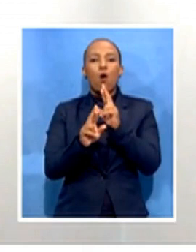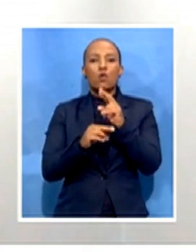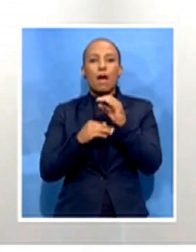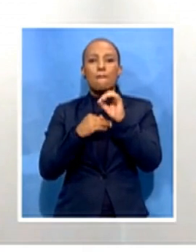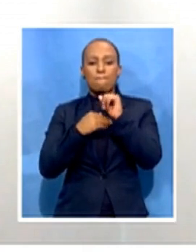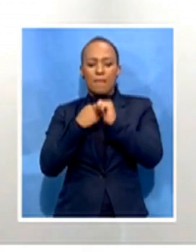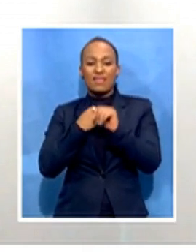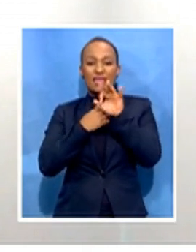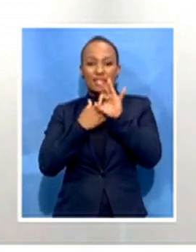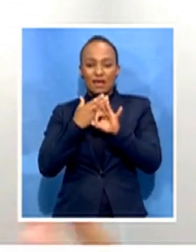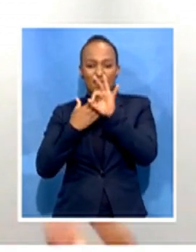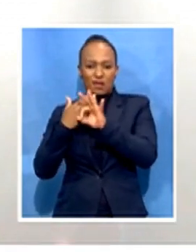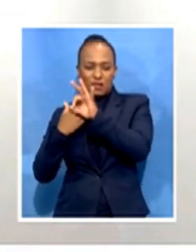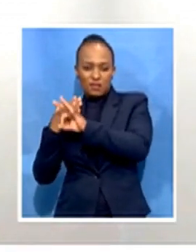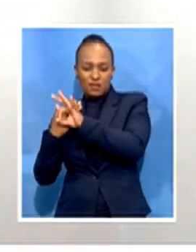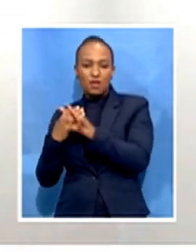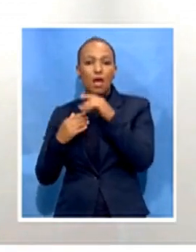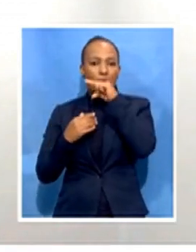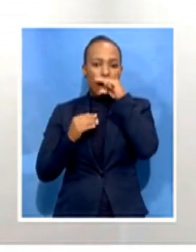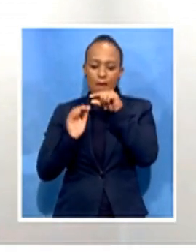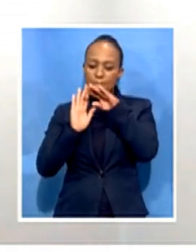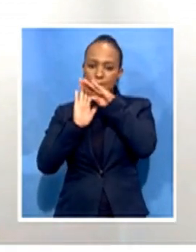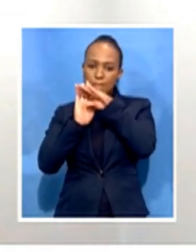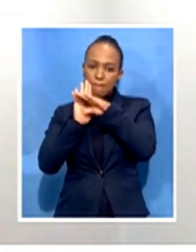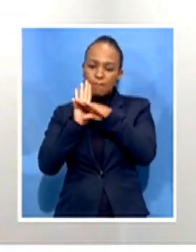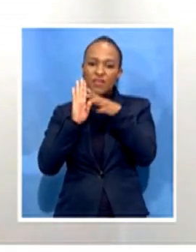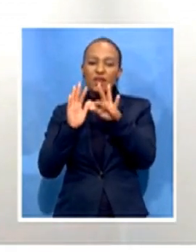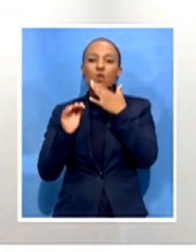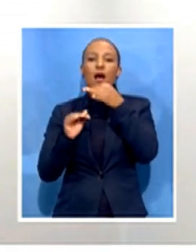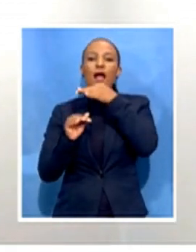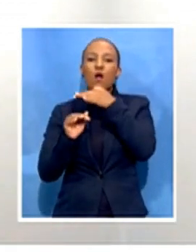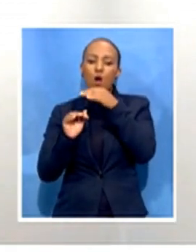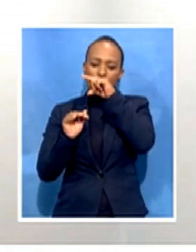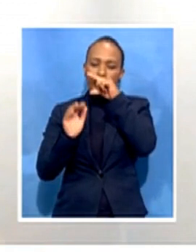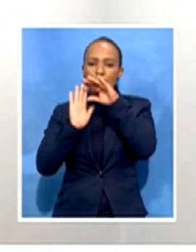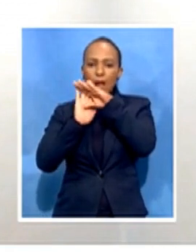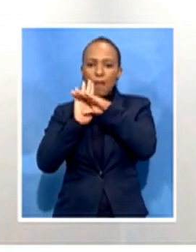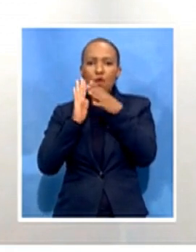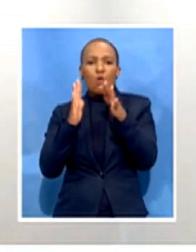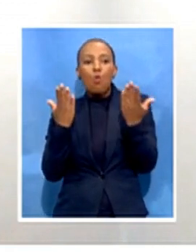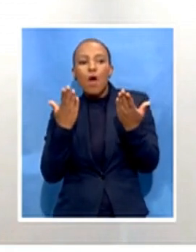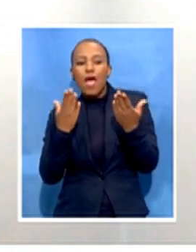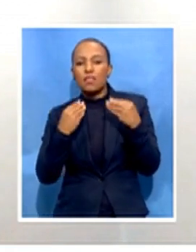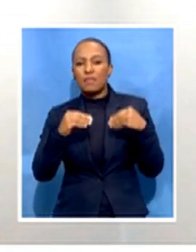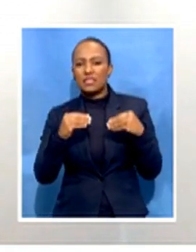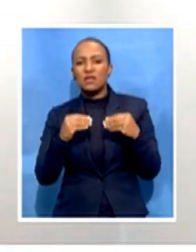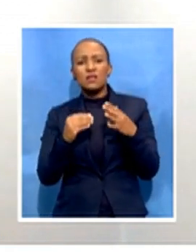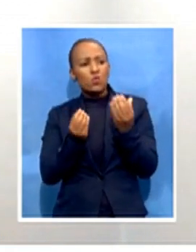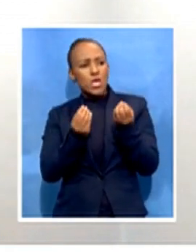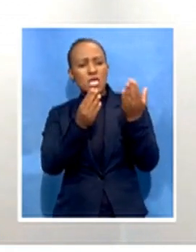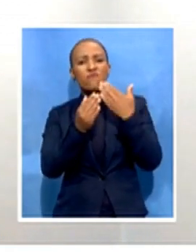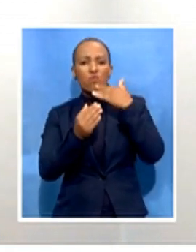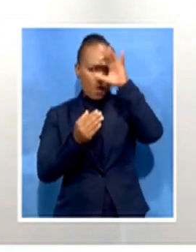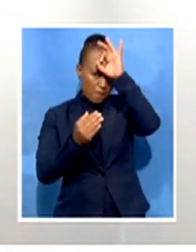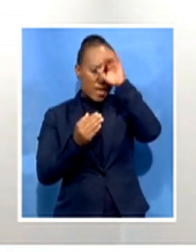products and where these products have been found in the market, and we share them with the police. And those type of things is what